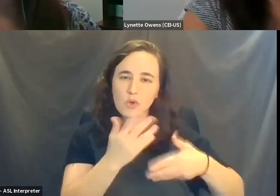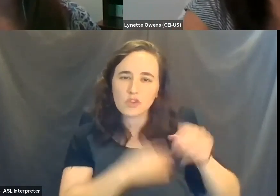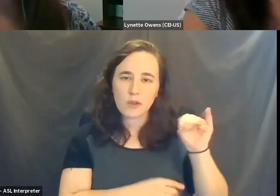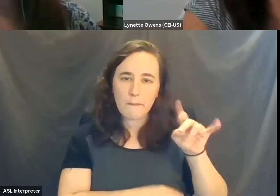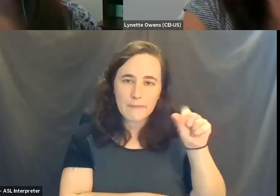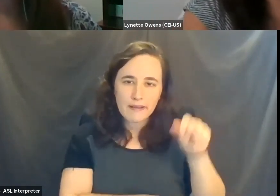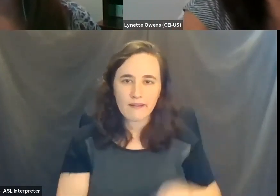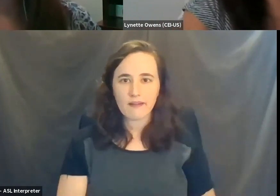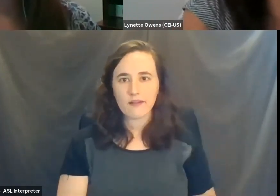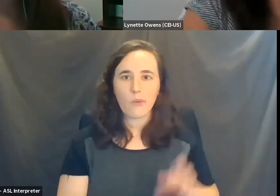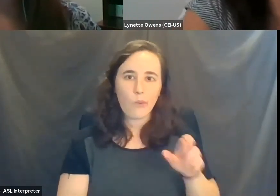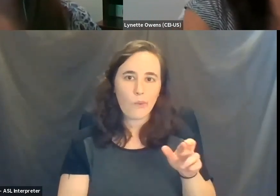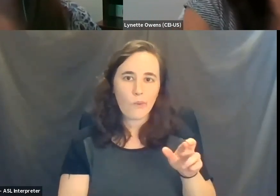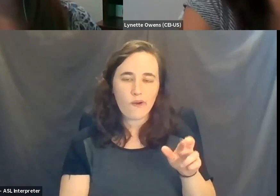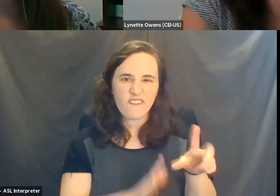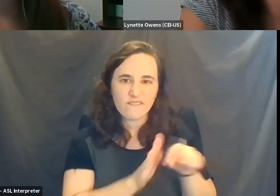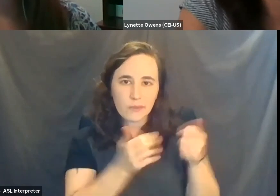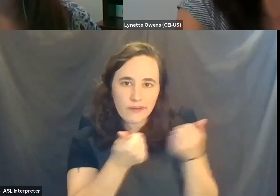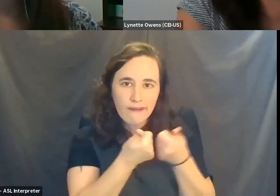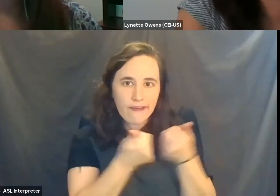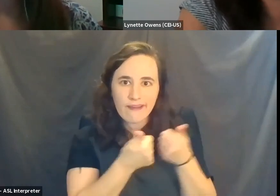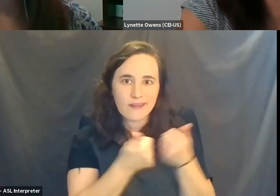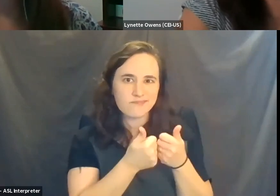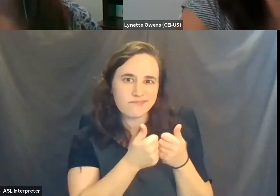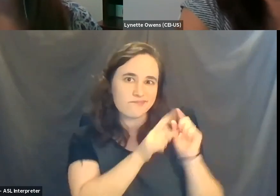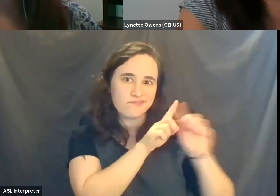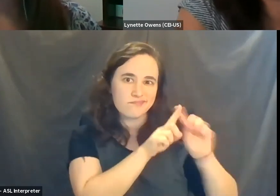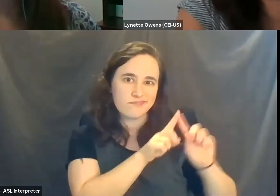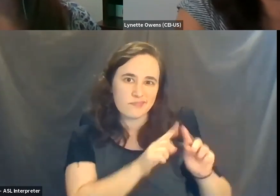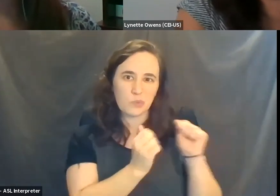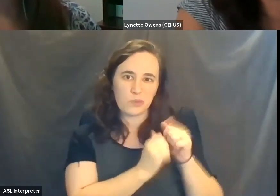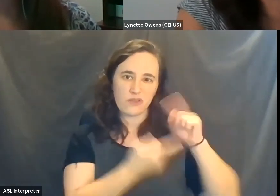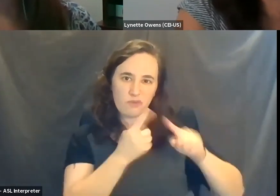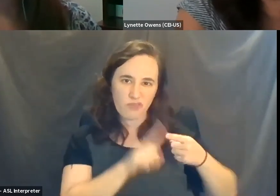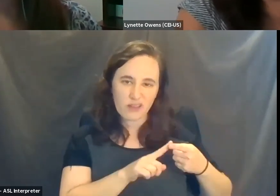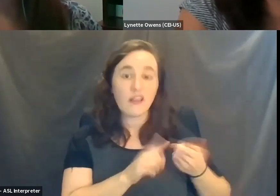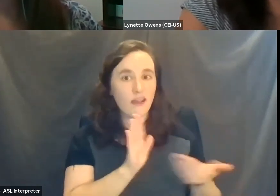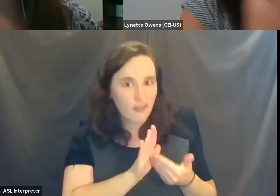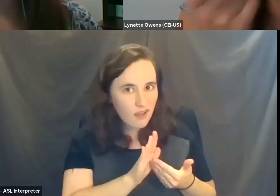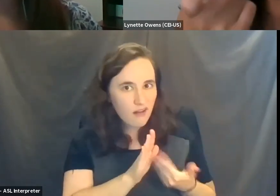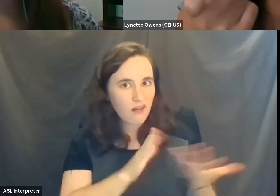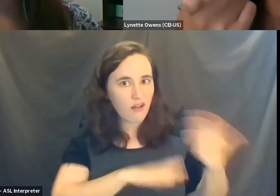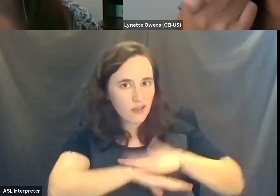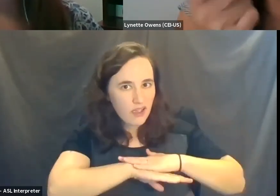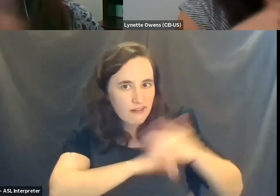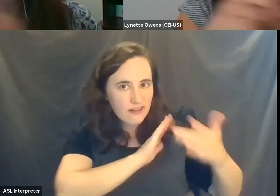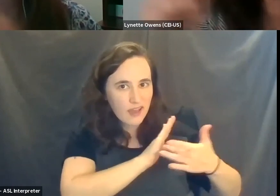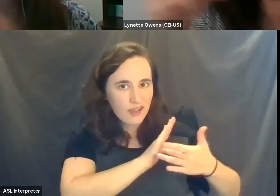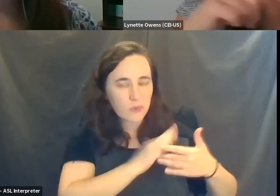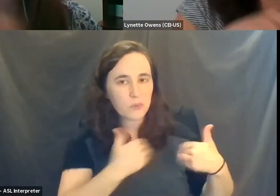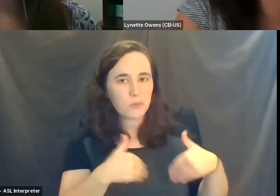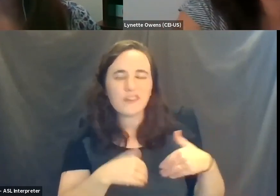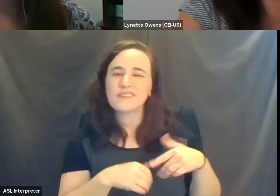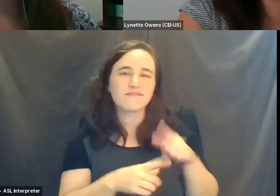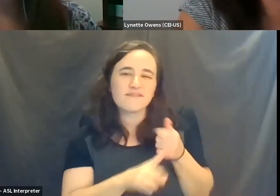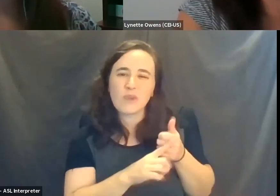Call of Duty, Battle Royale with friends. Yeah. It's really a longing for the connection because they didn't